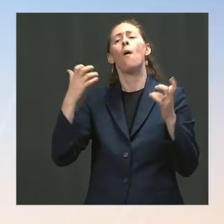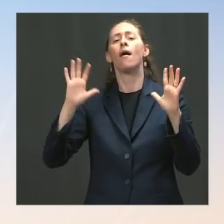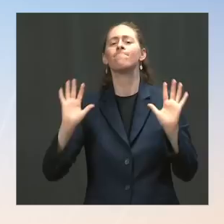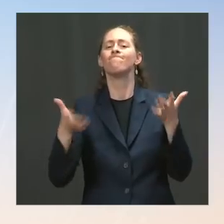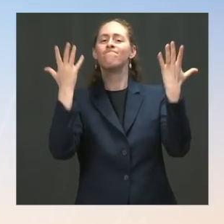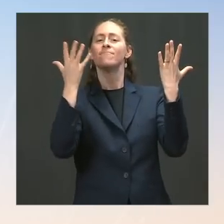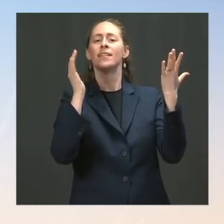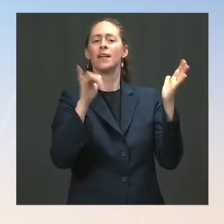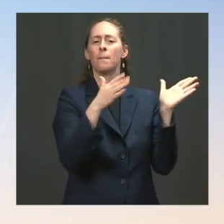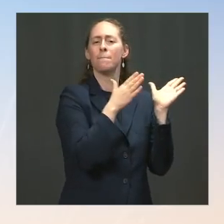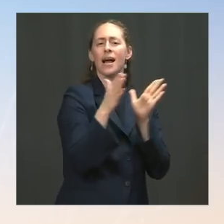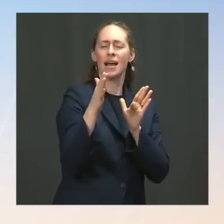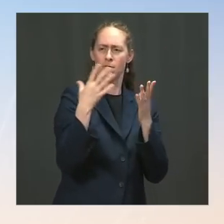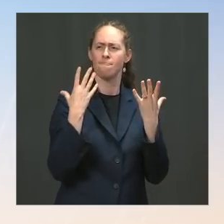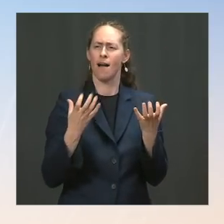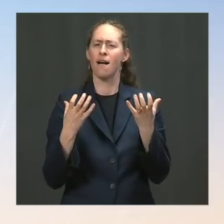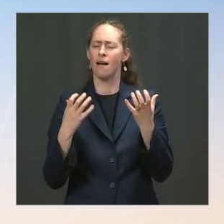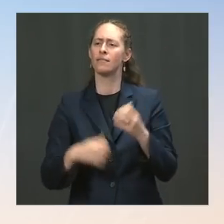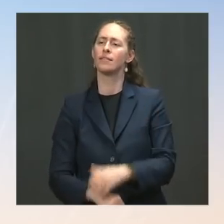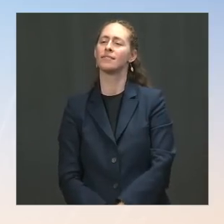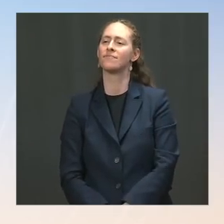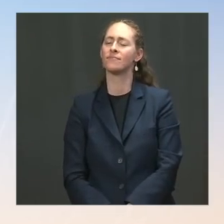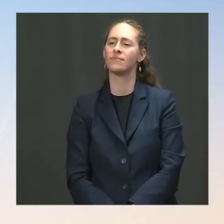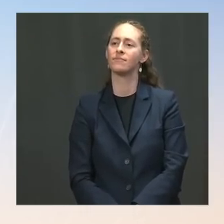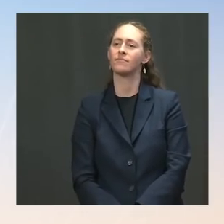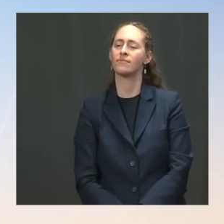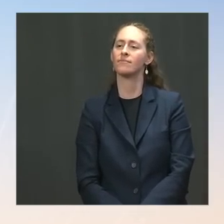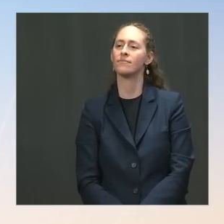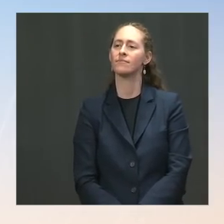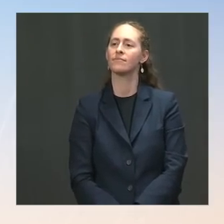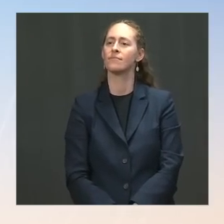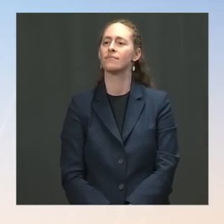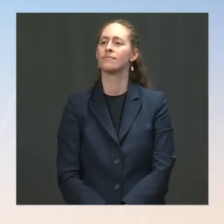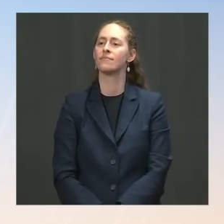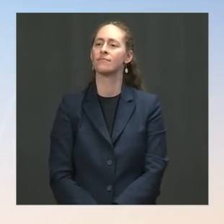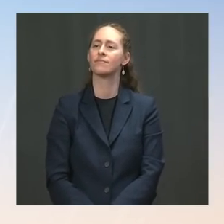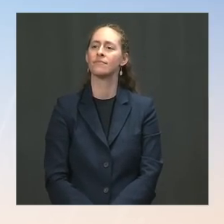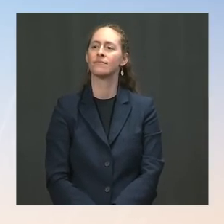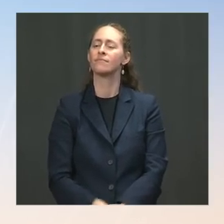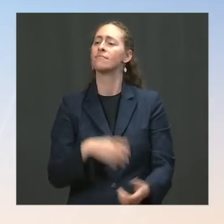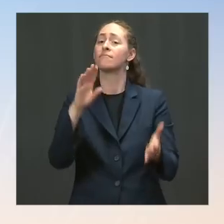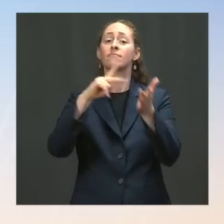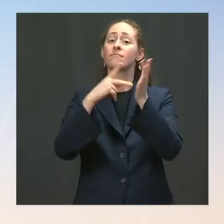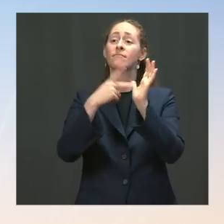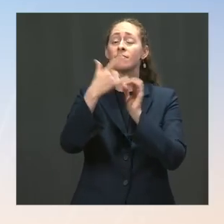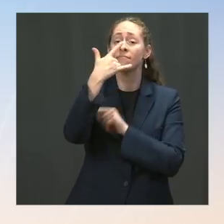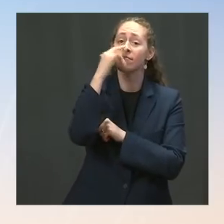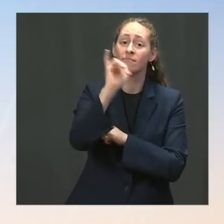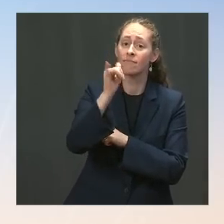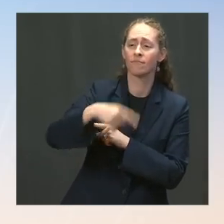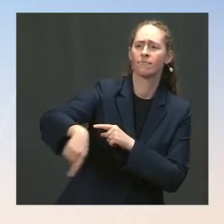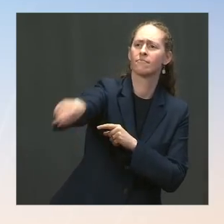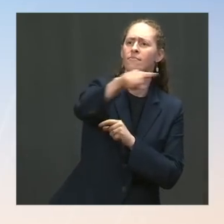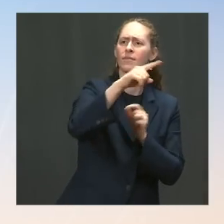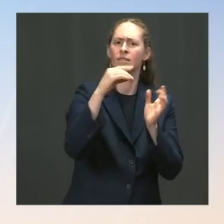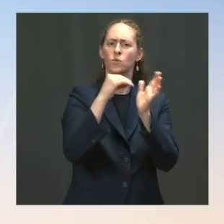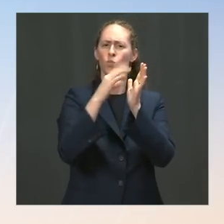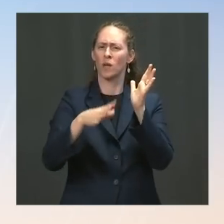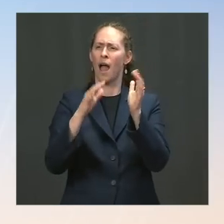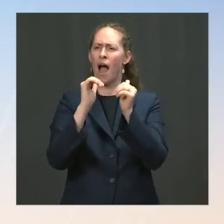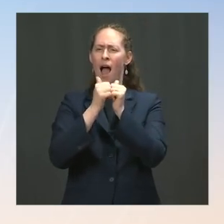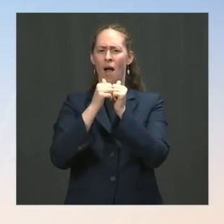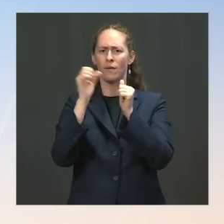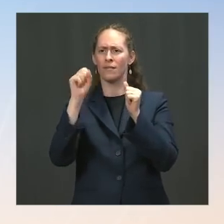2020. That's why we must pass the Build Back Better agenda. We have the opportunity right now to transform students'